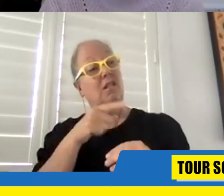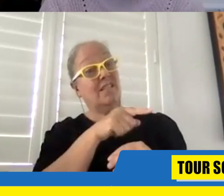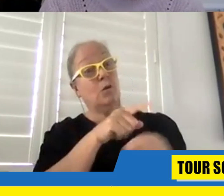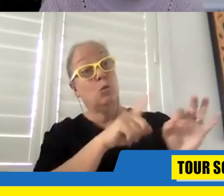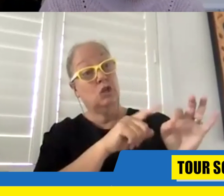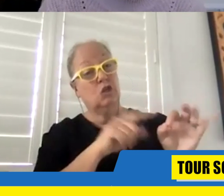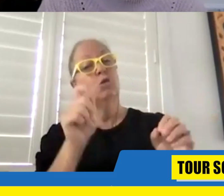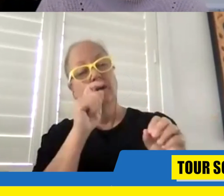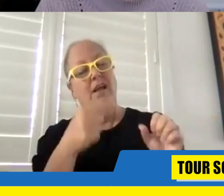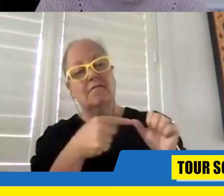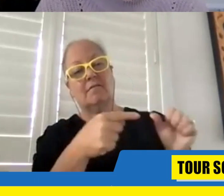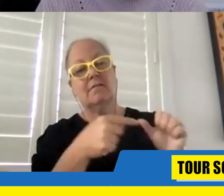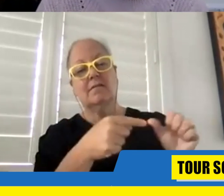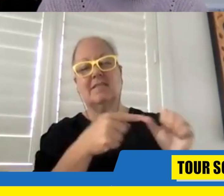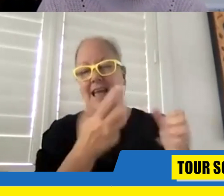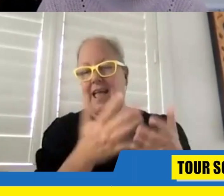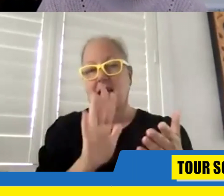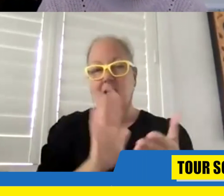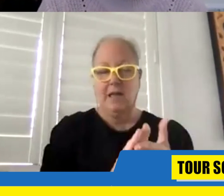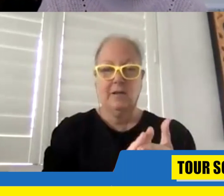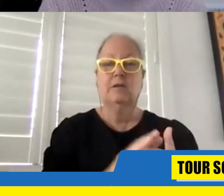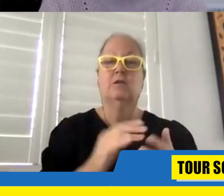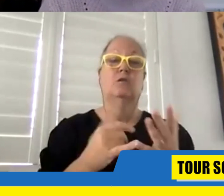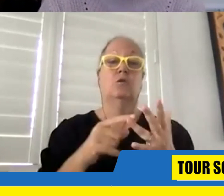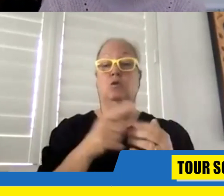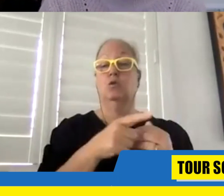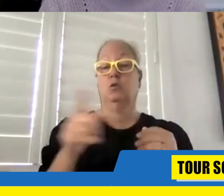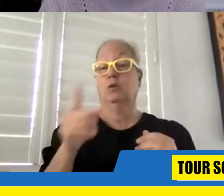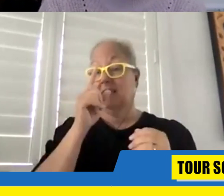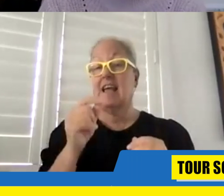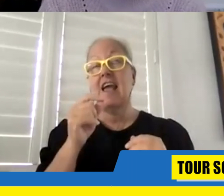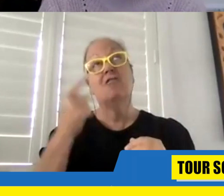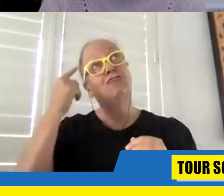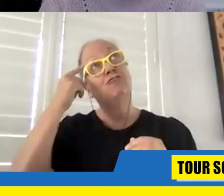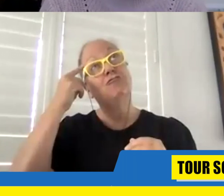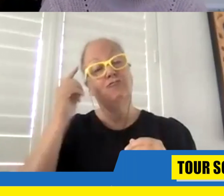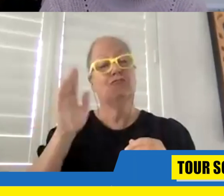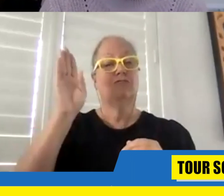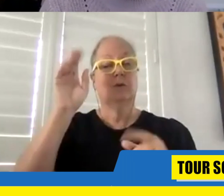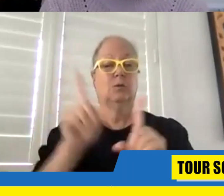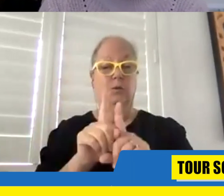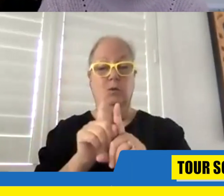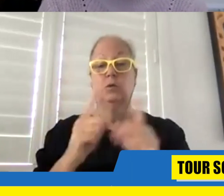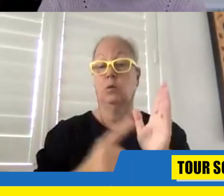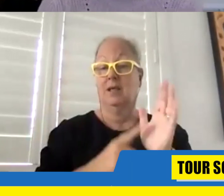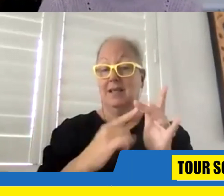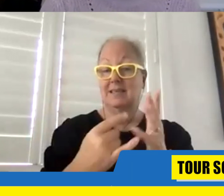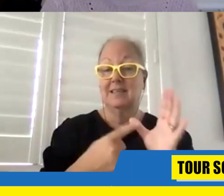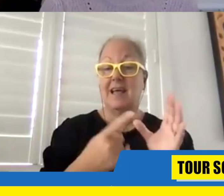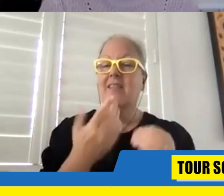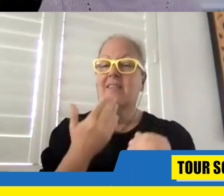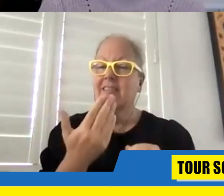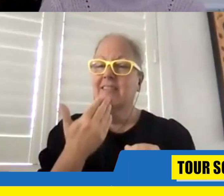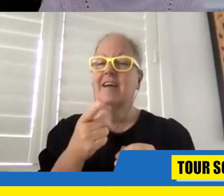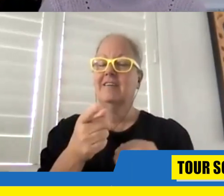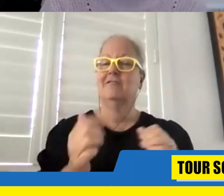welcome to volunteer after I ask Lisa these handful of questions. So thank you so much for agreeing